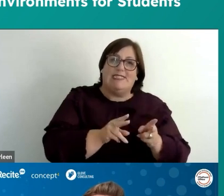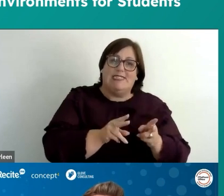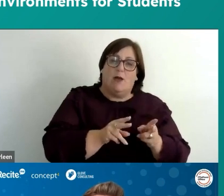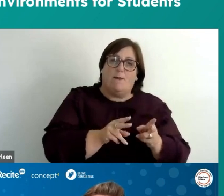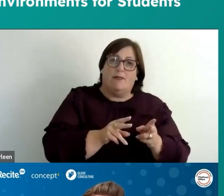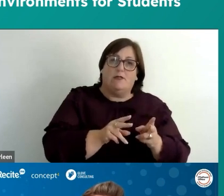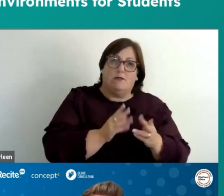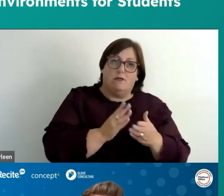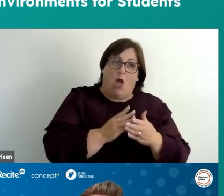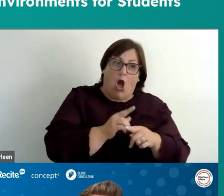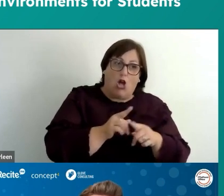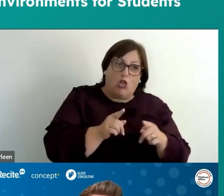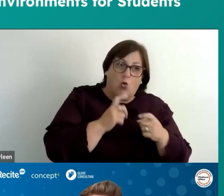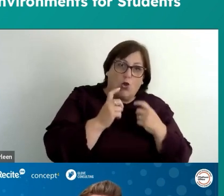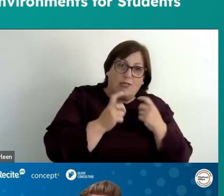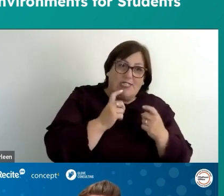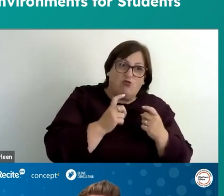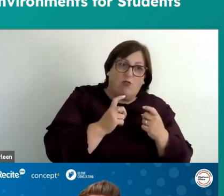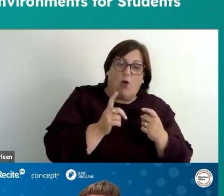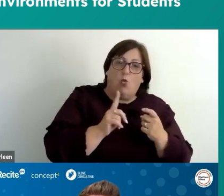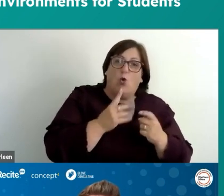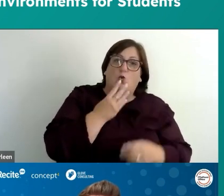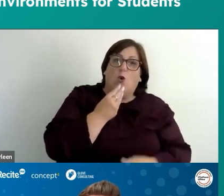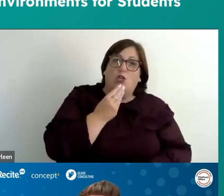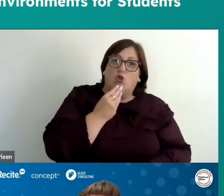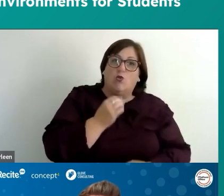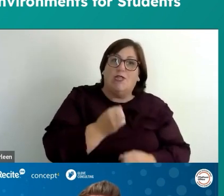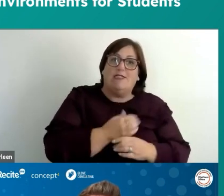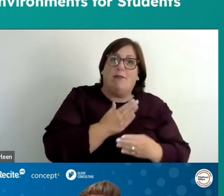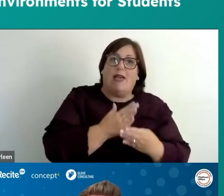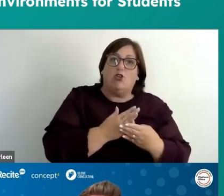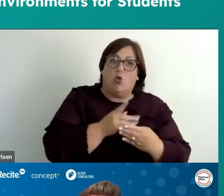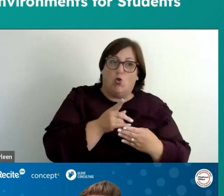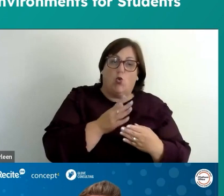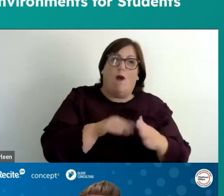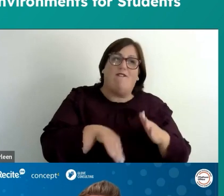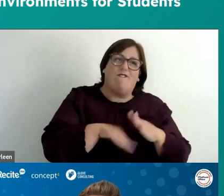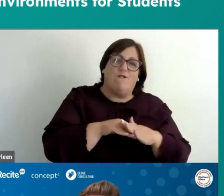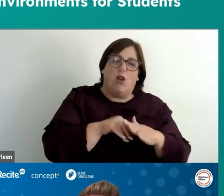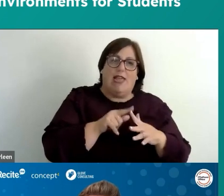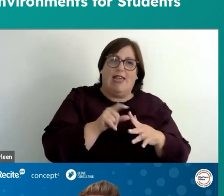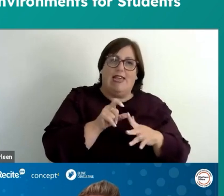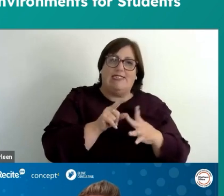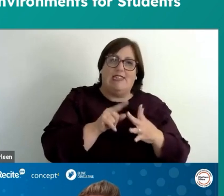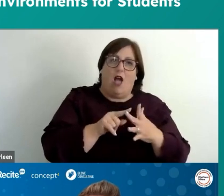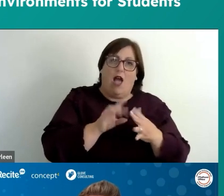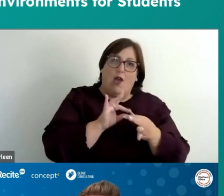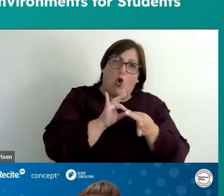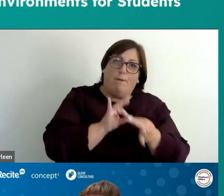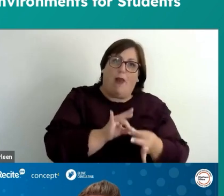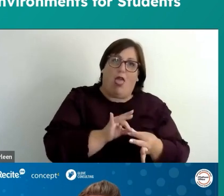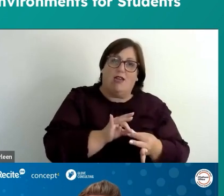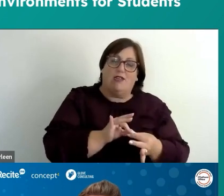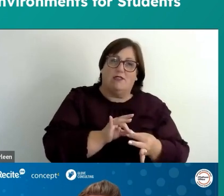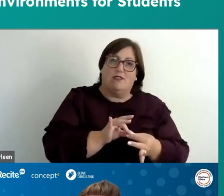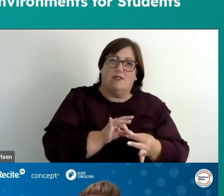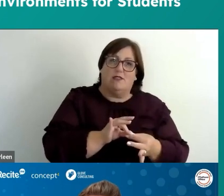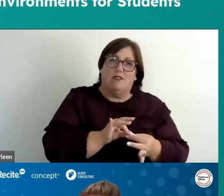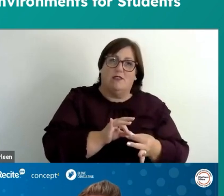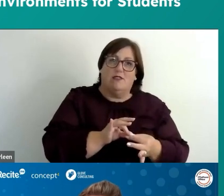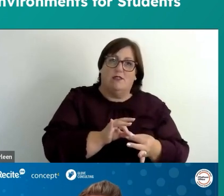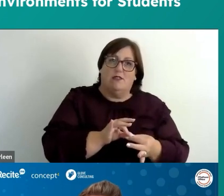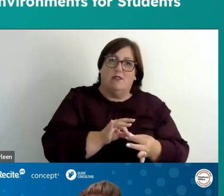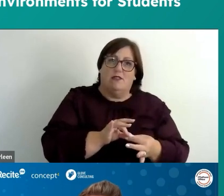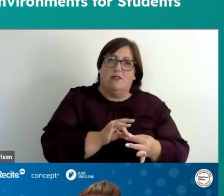considering what systems you're using to make sure that you can be fully, EDI compliant or ripped within your EDI? Get it upstream. Don't